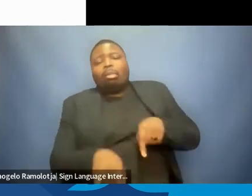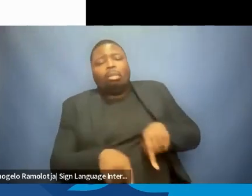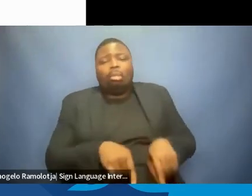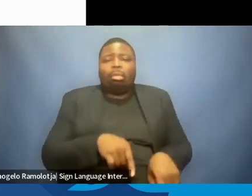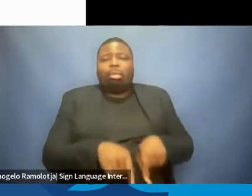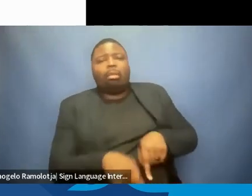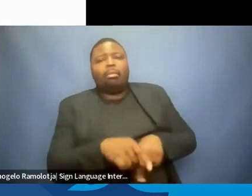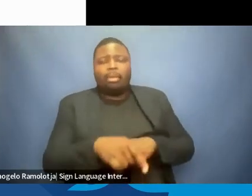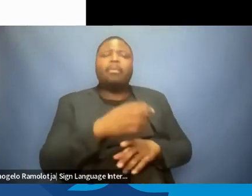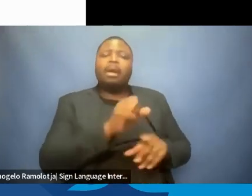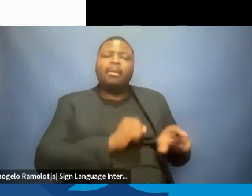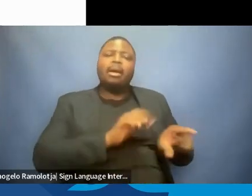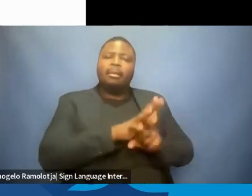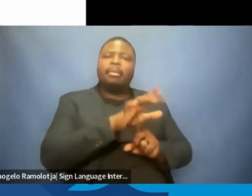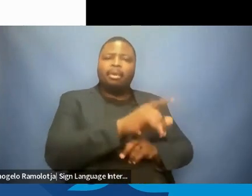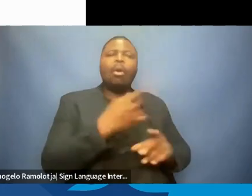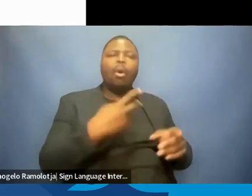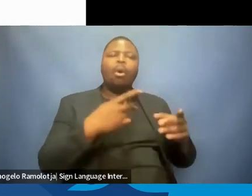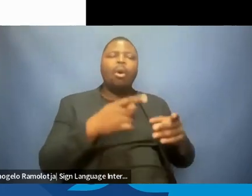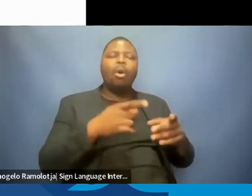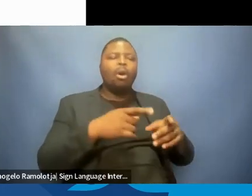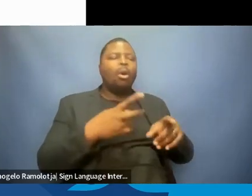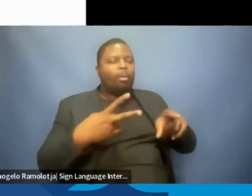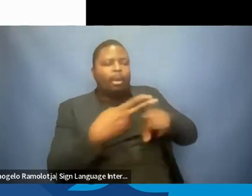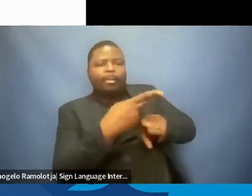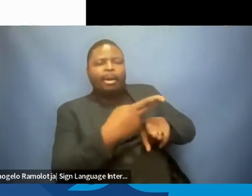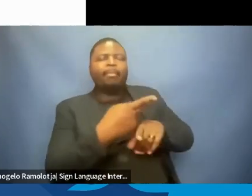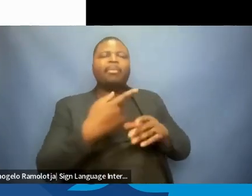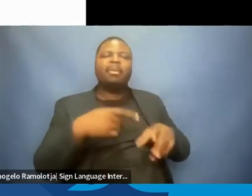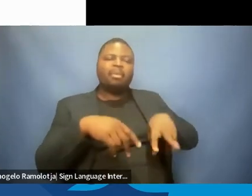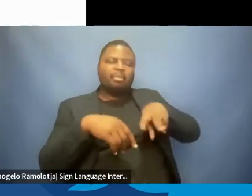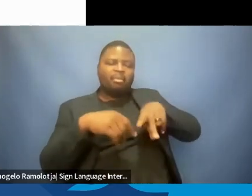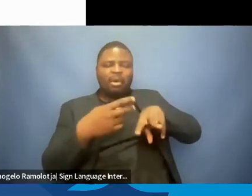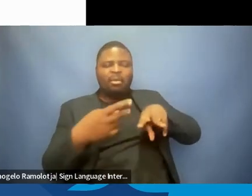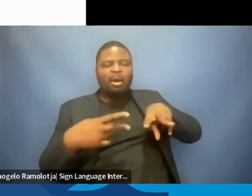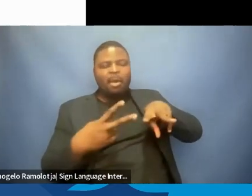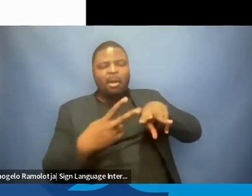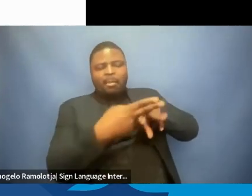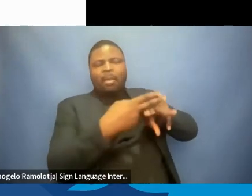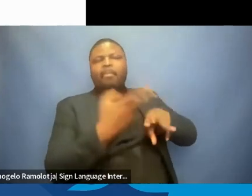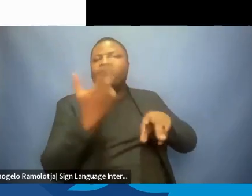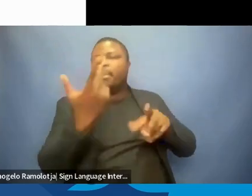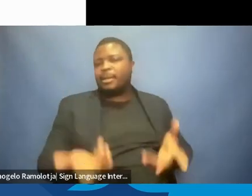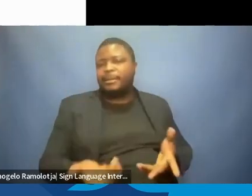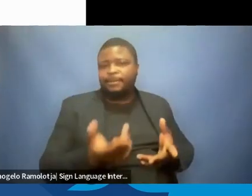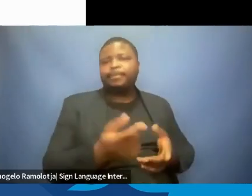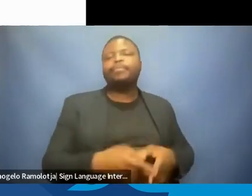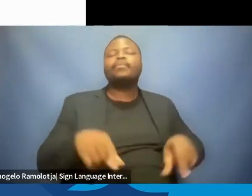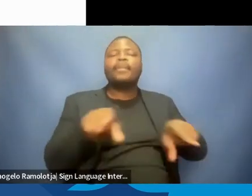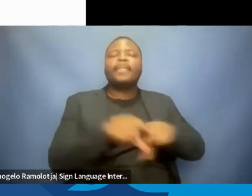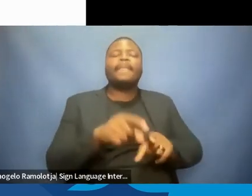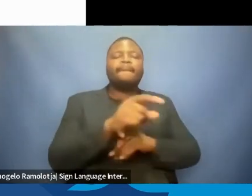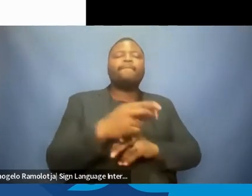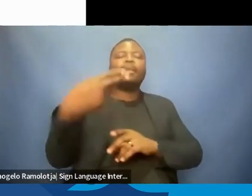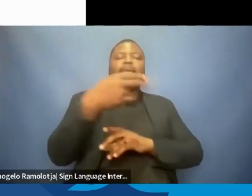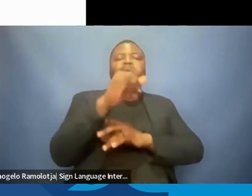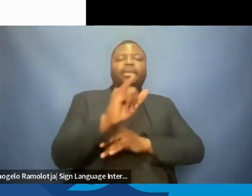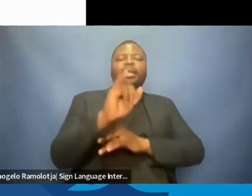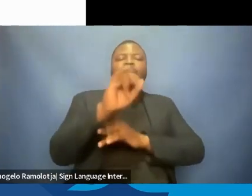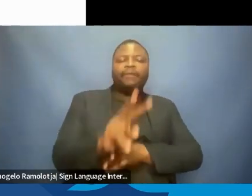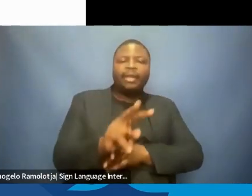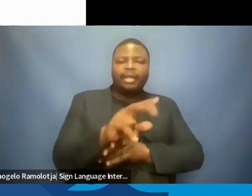untreated abscesses can rapidly become complicated, leading to more serious complications like amputations and